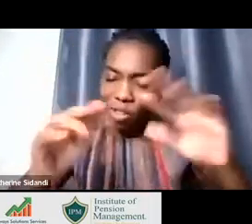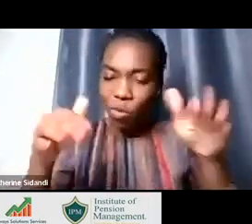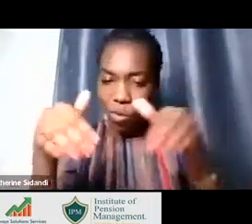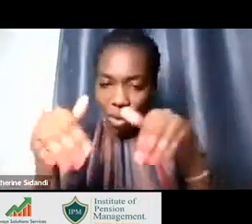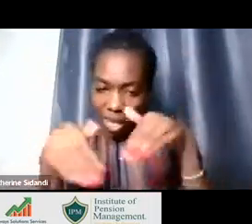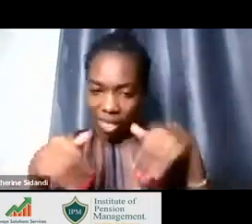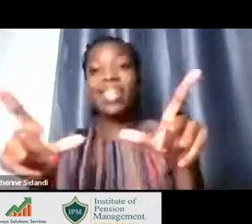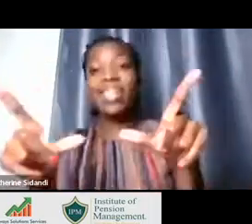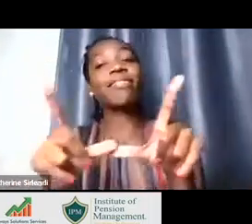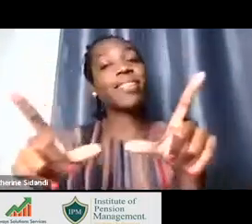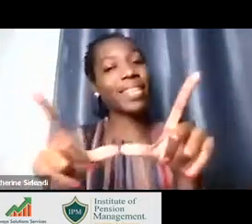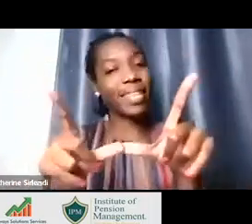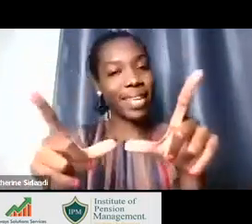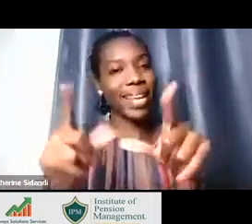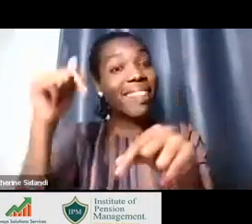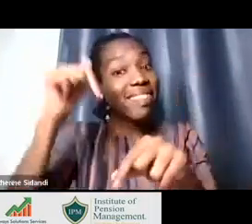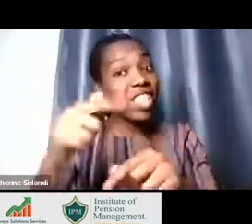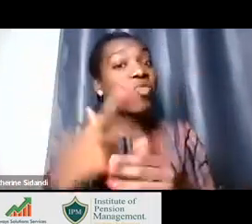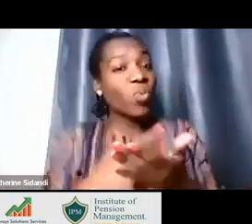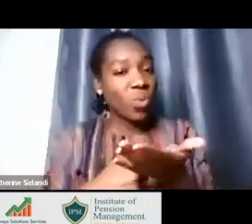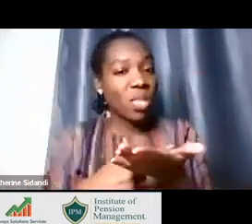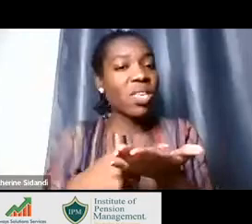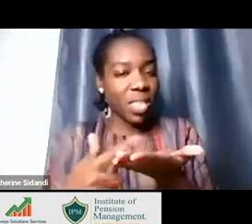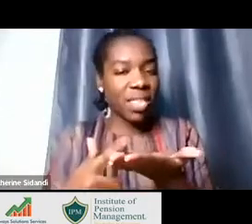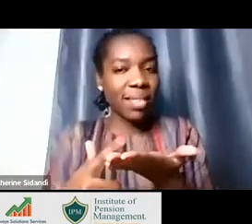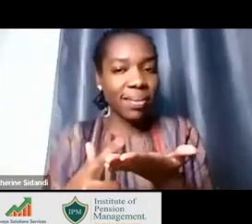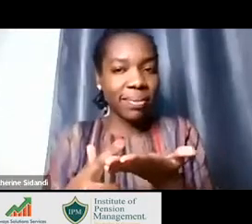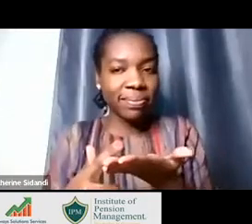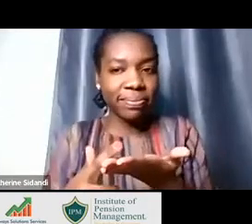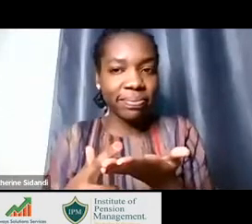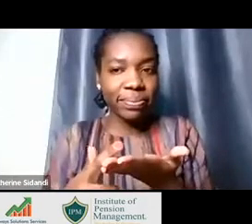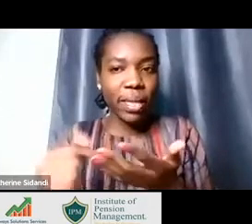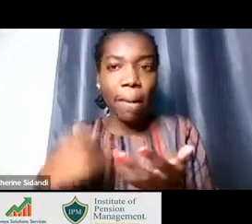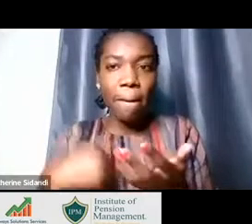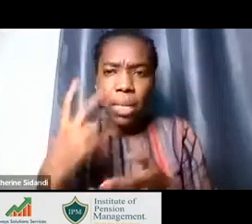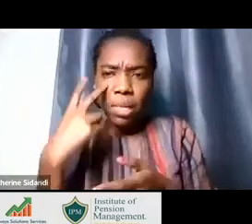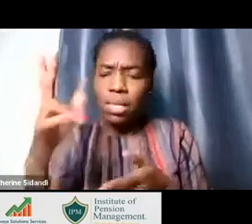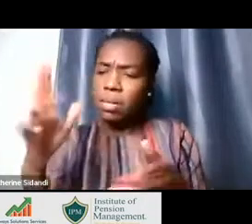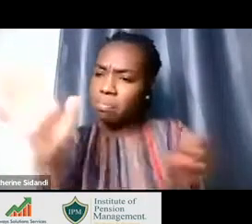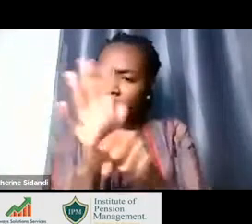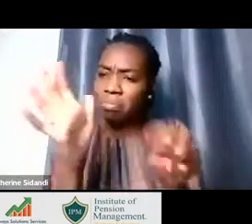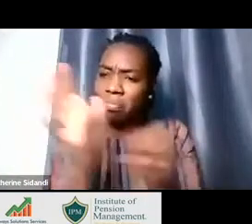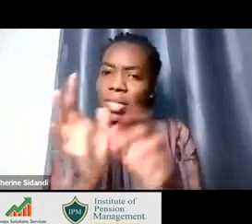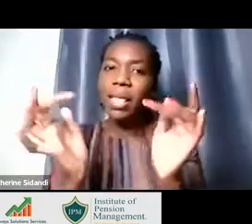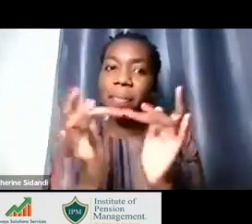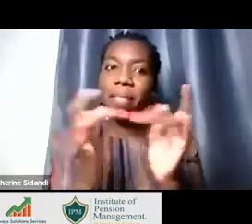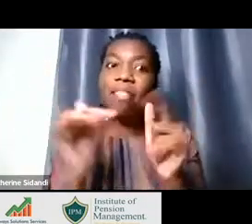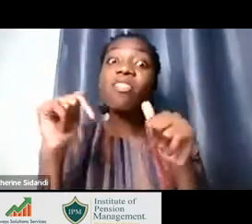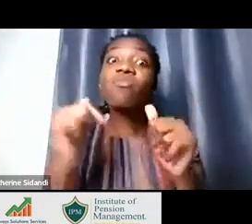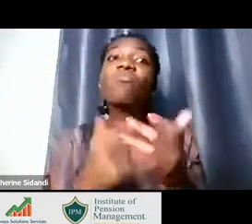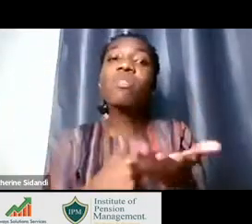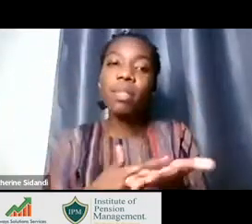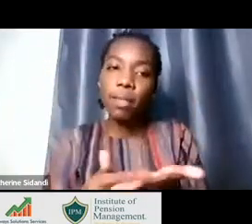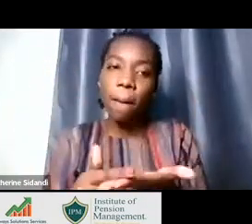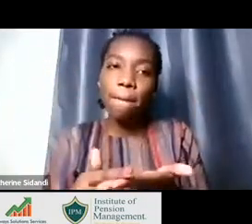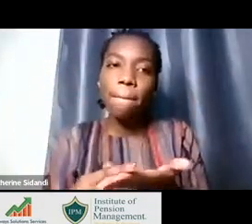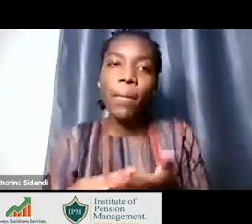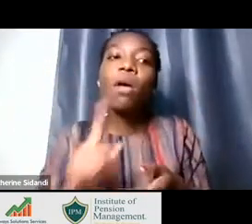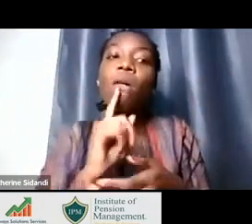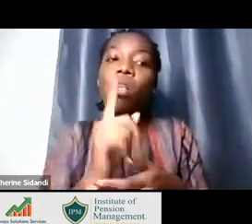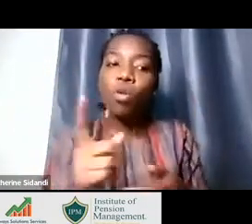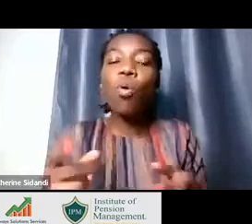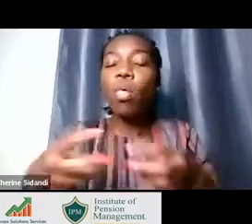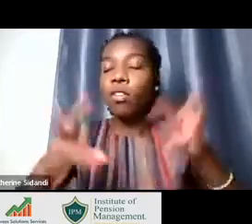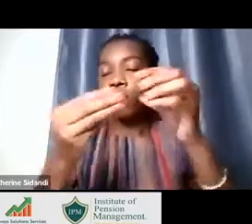their certificates this week, actually. Yeah, I think I saw a number of emails regarding that this week. So Pathway